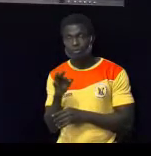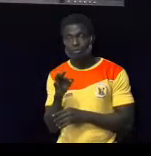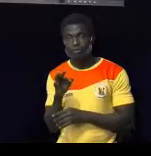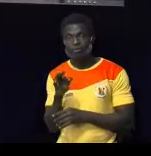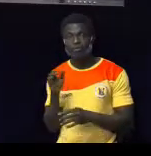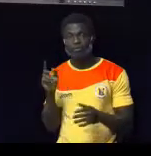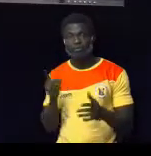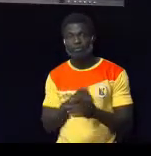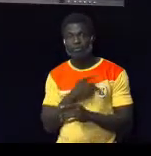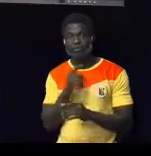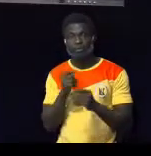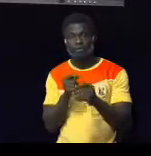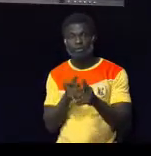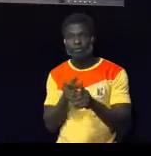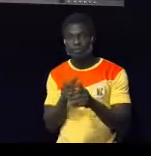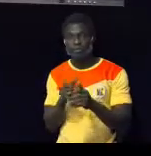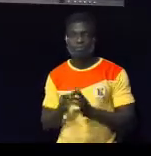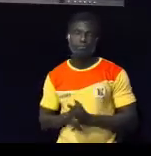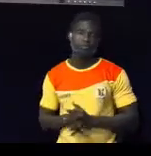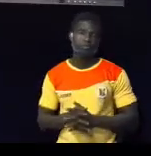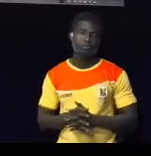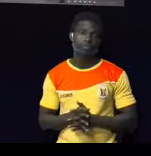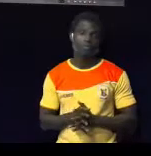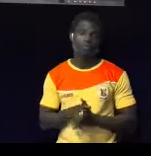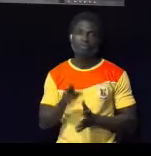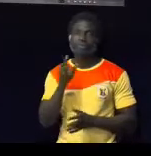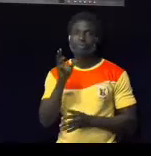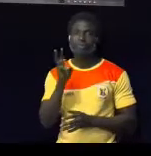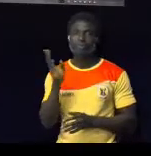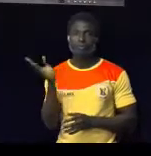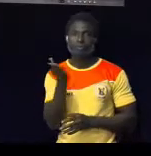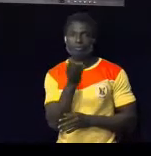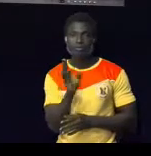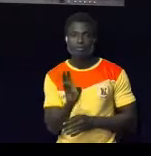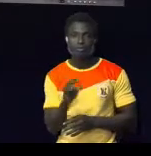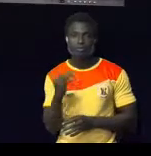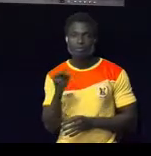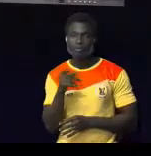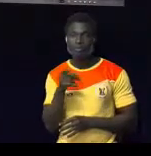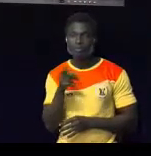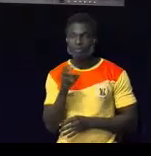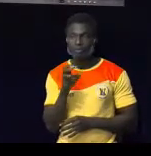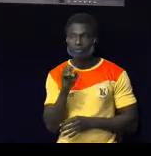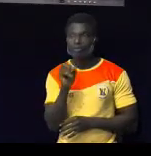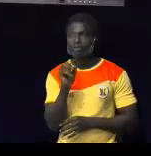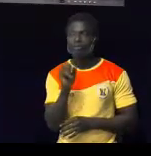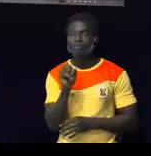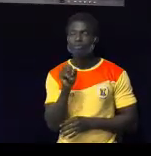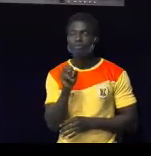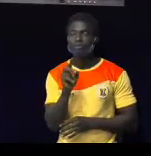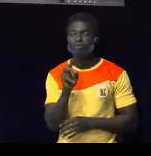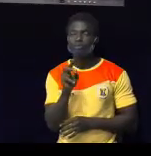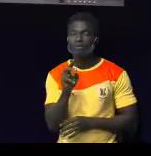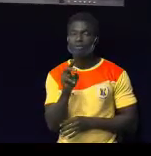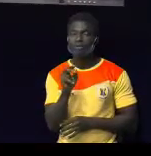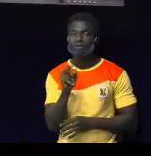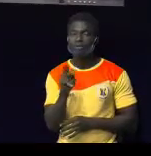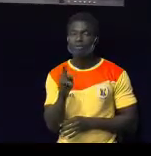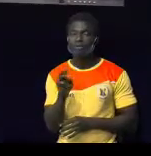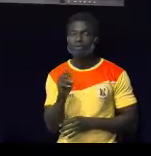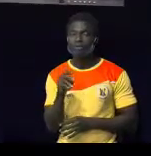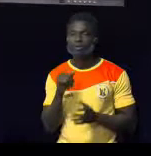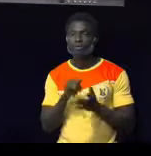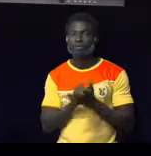faster speed. So we have 6/7 of 112 km per hour, which of course will be written